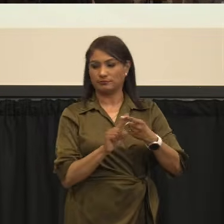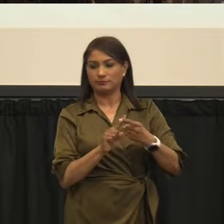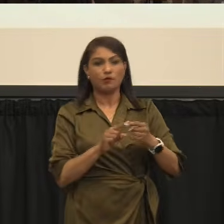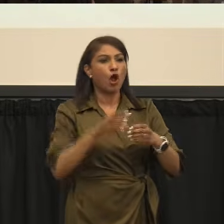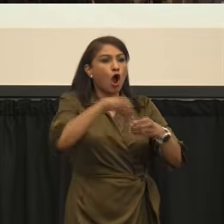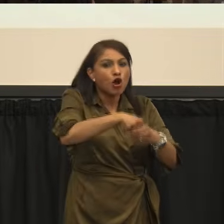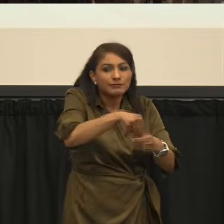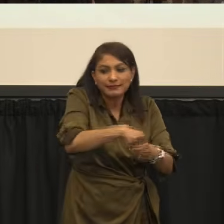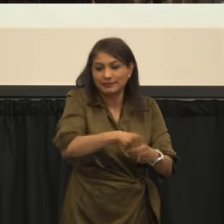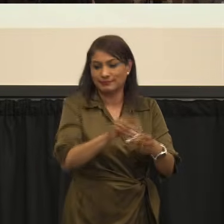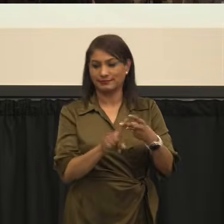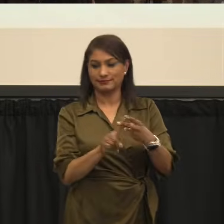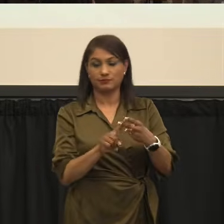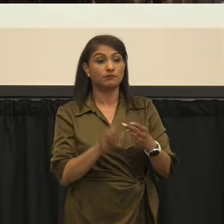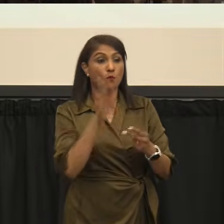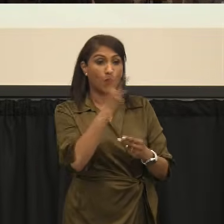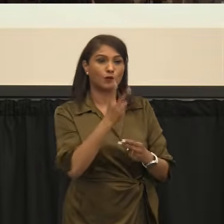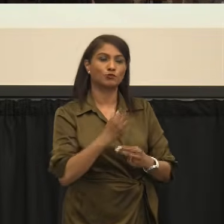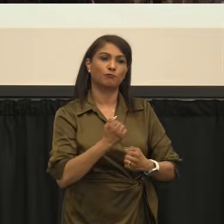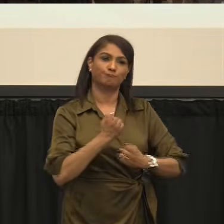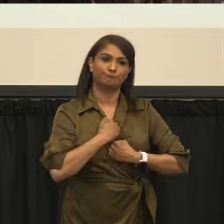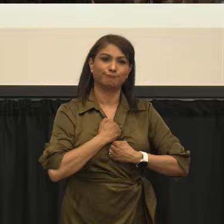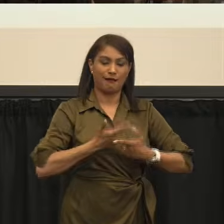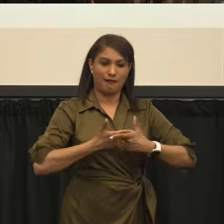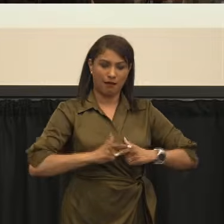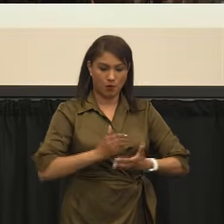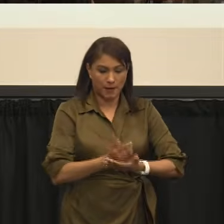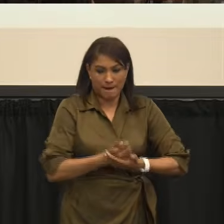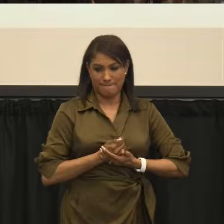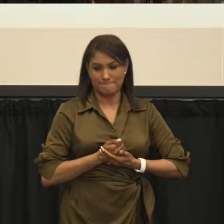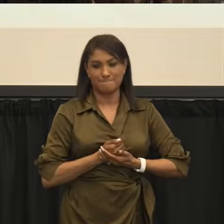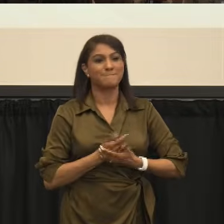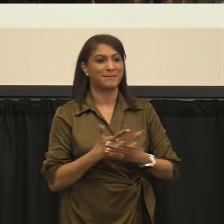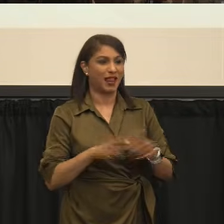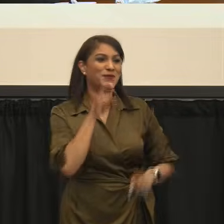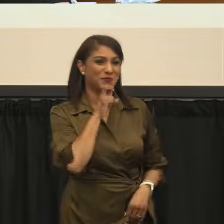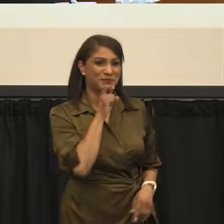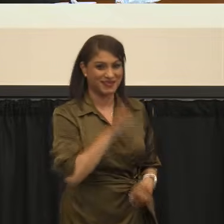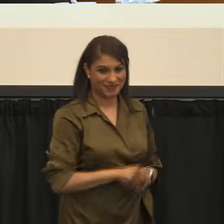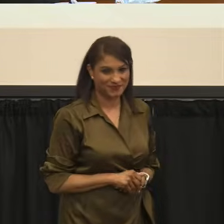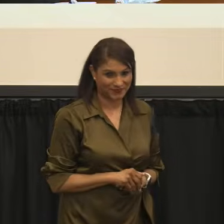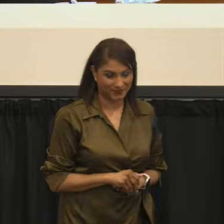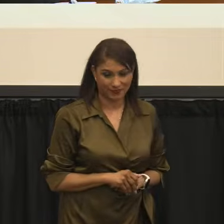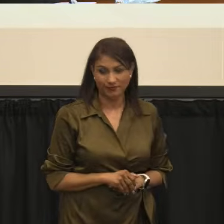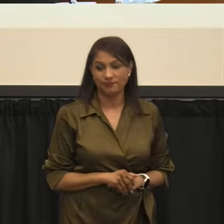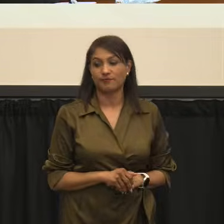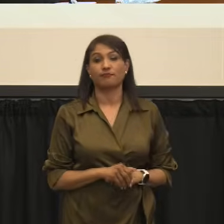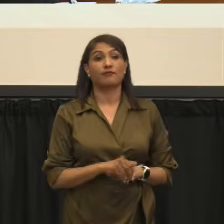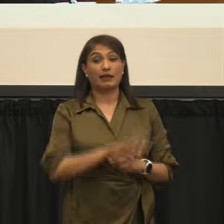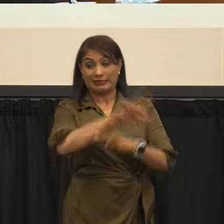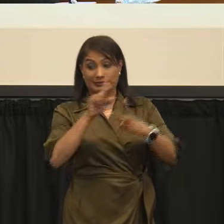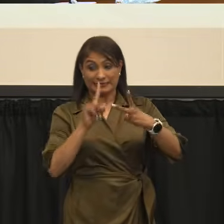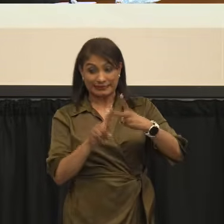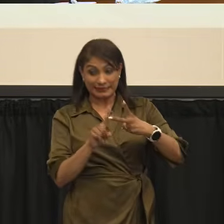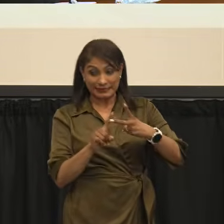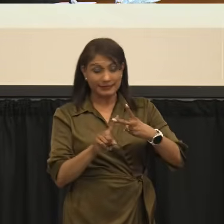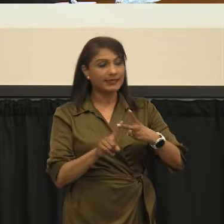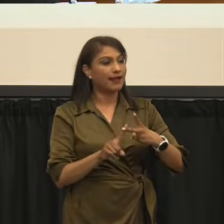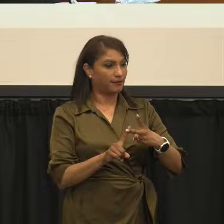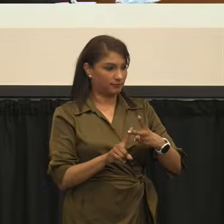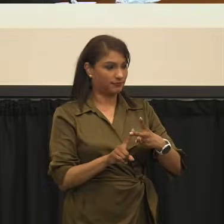different regions, gathering from the different generations in the SASL community, and also context. It helps